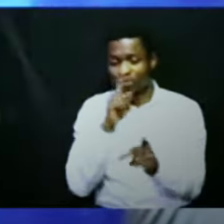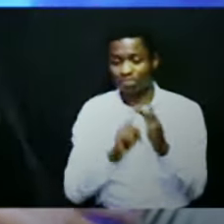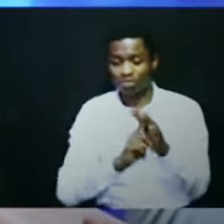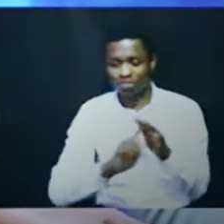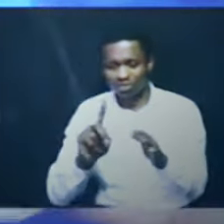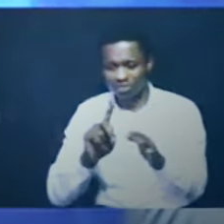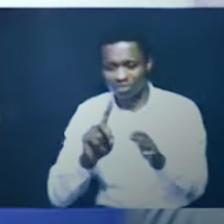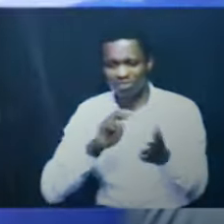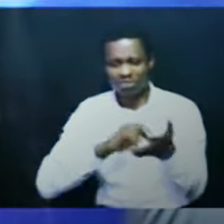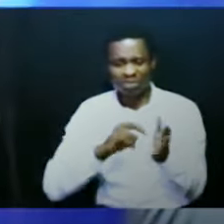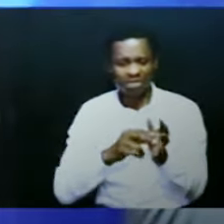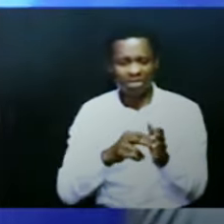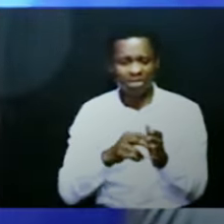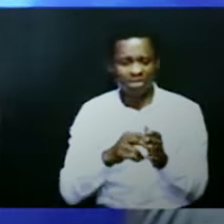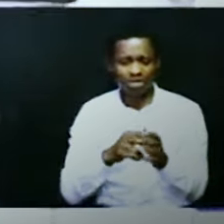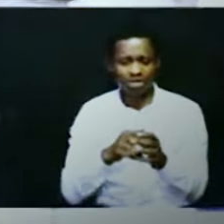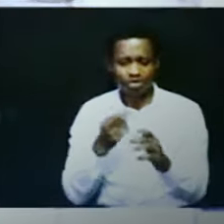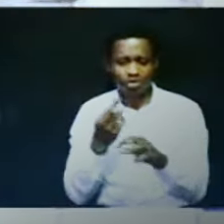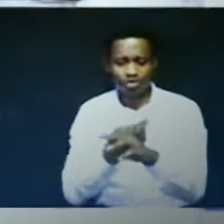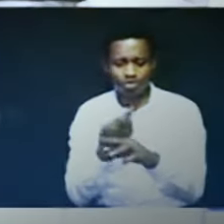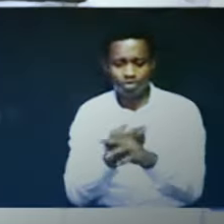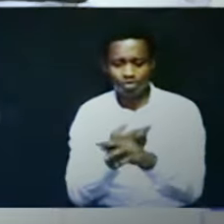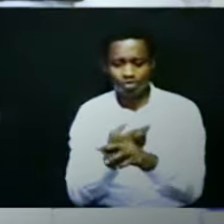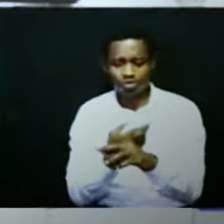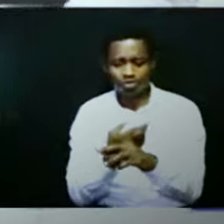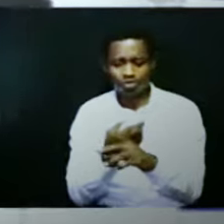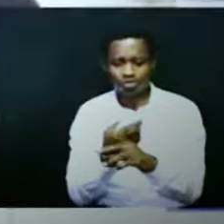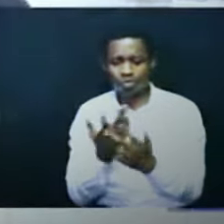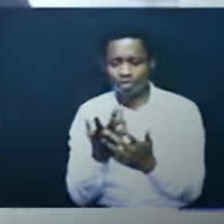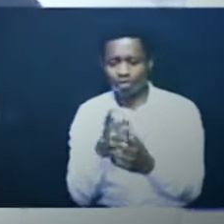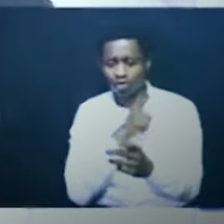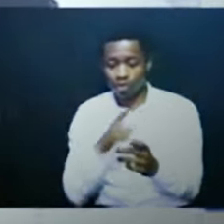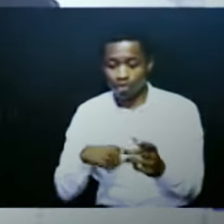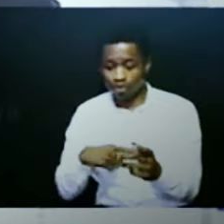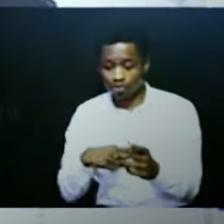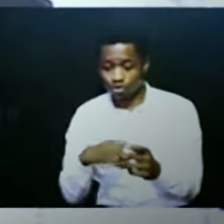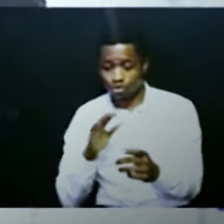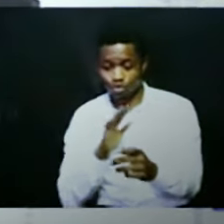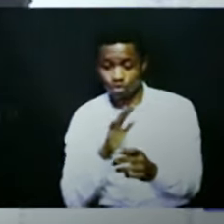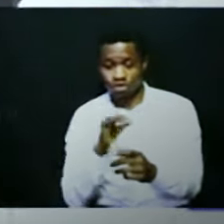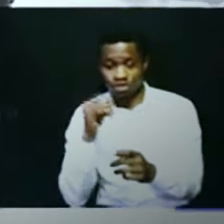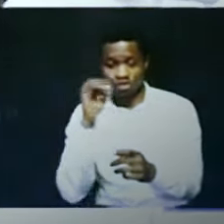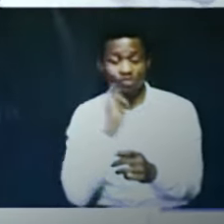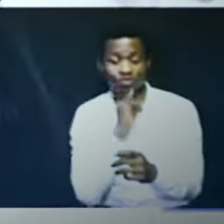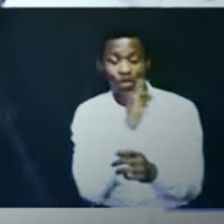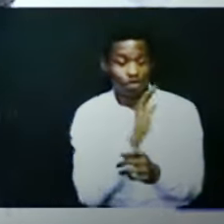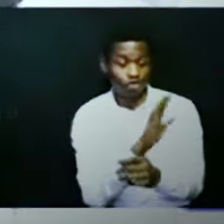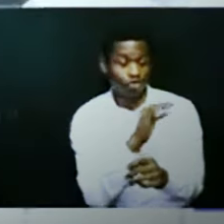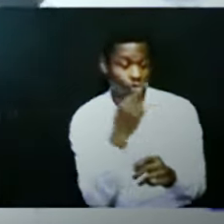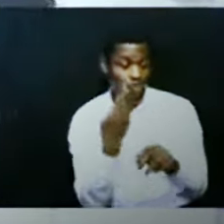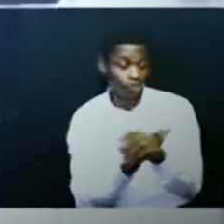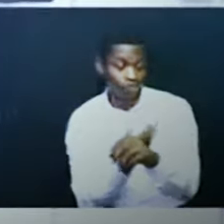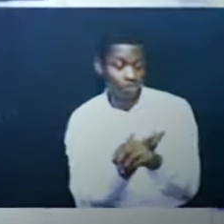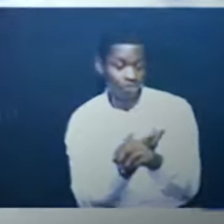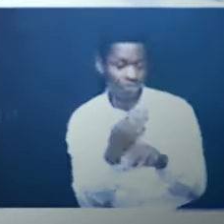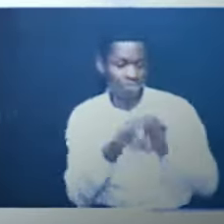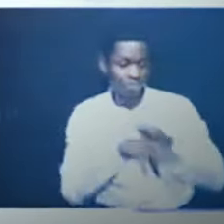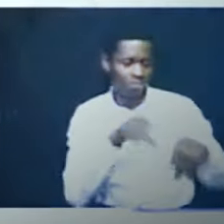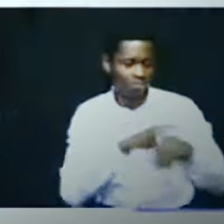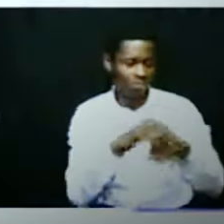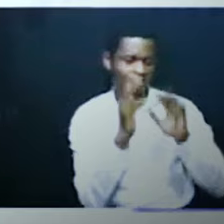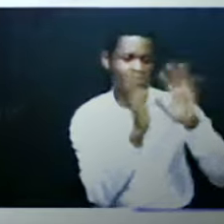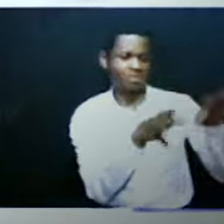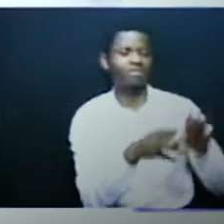Israel has sold the Israelites, or the Lord, the rock, has given them up. Nya ochrene se nipa